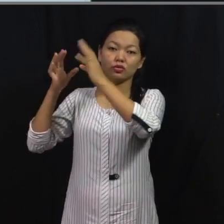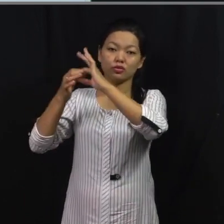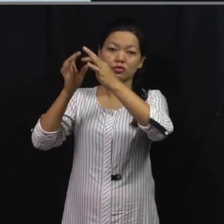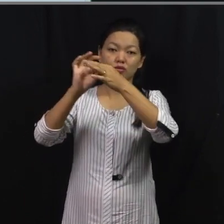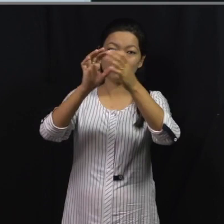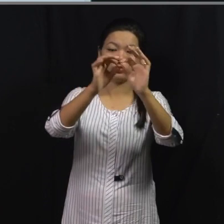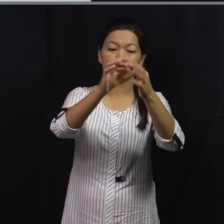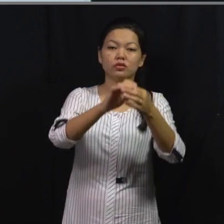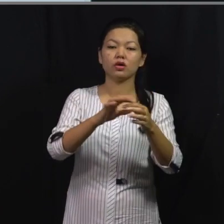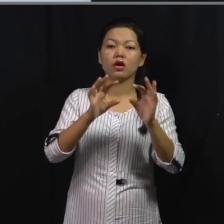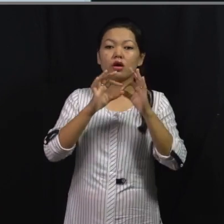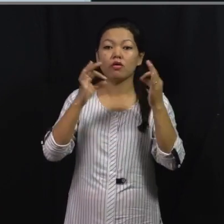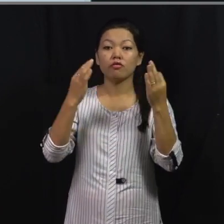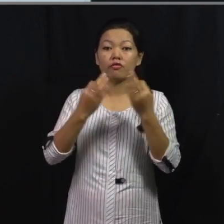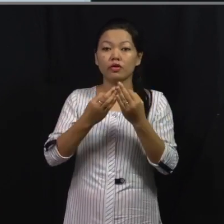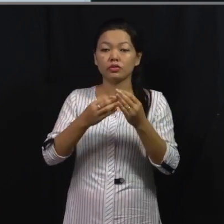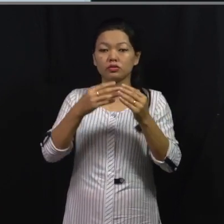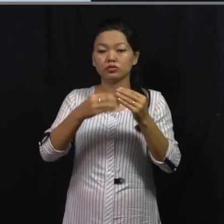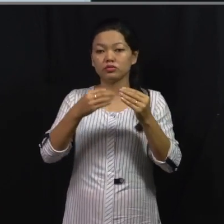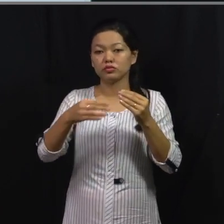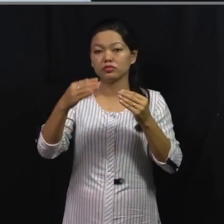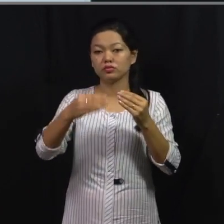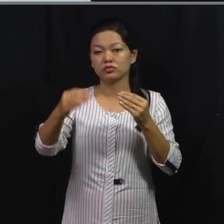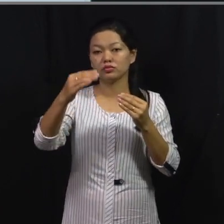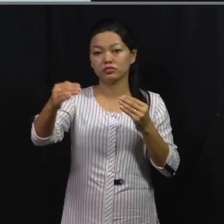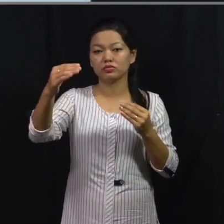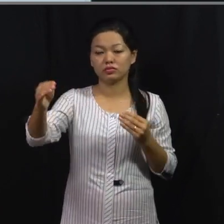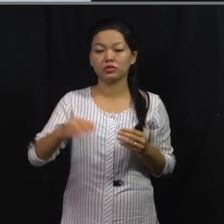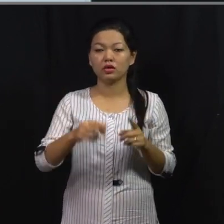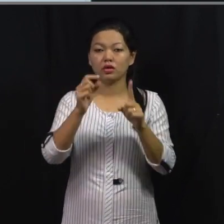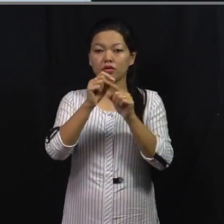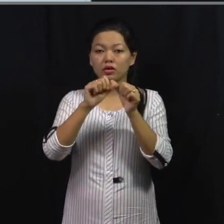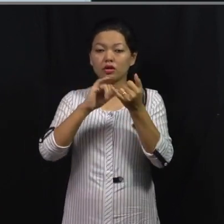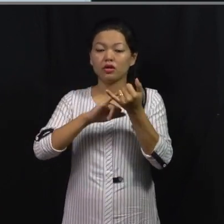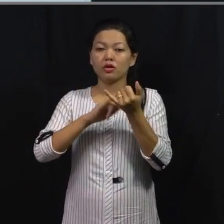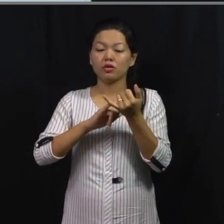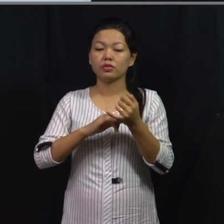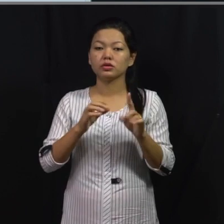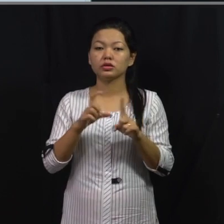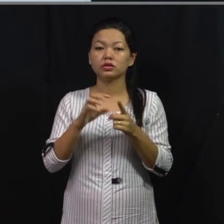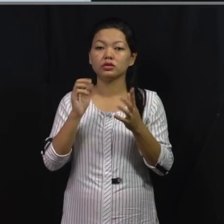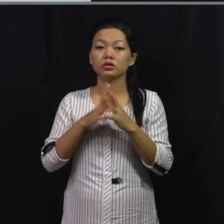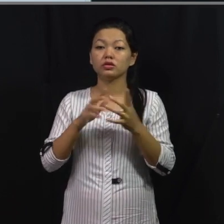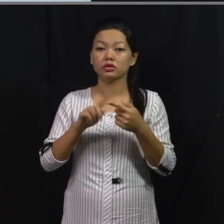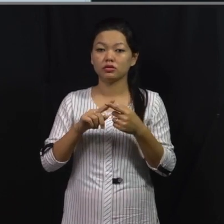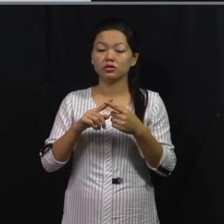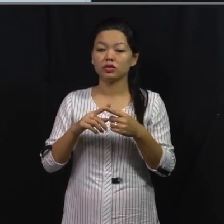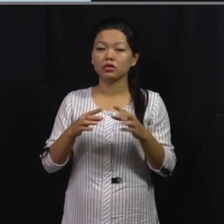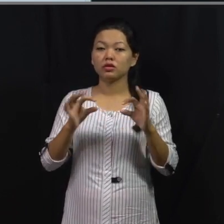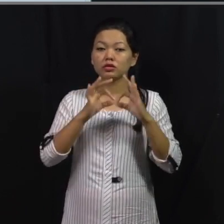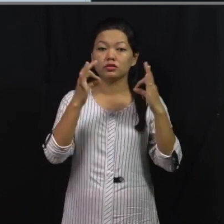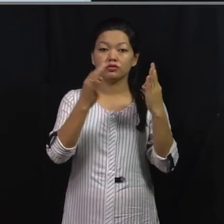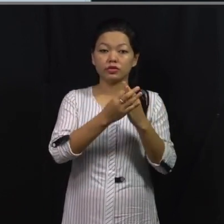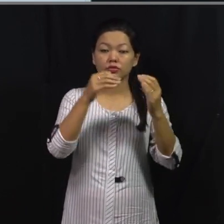the features of a person, or even the way he speaks to the people or his conduct in the society, okay. So all